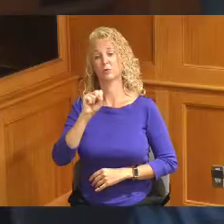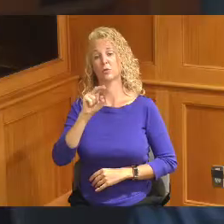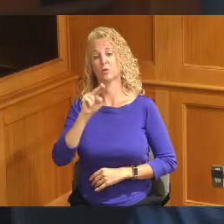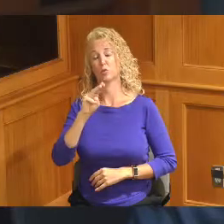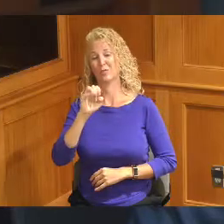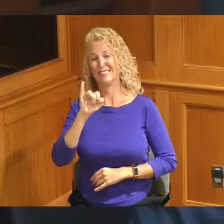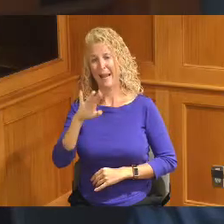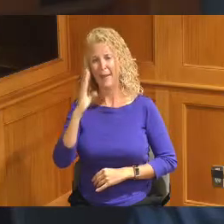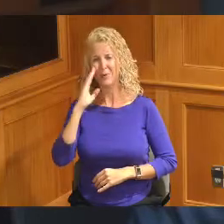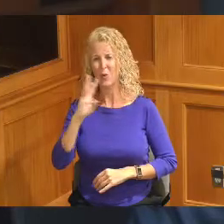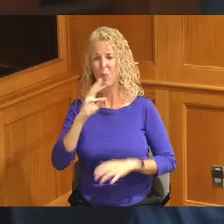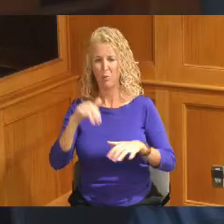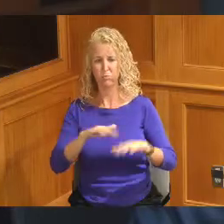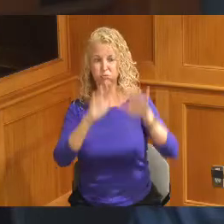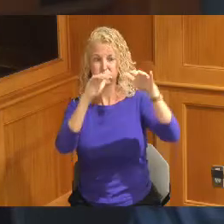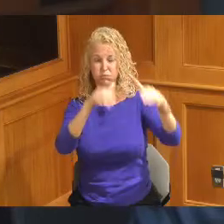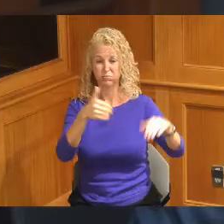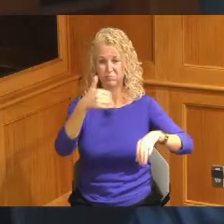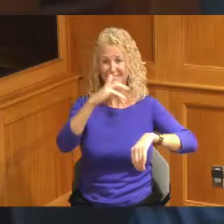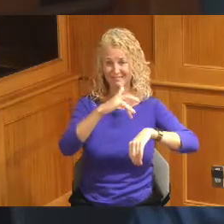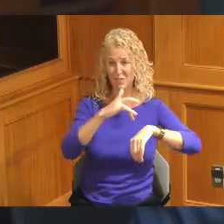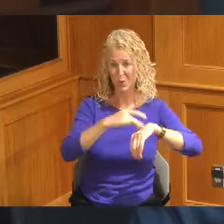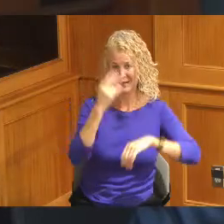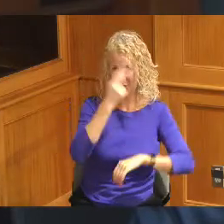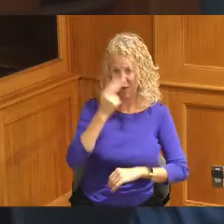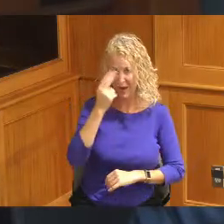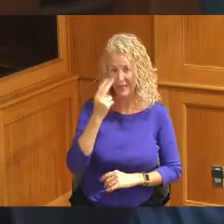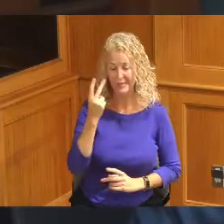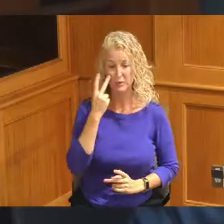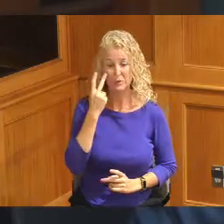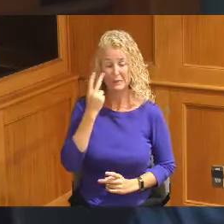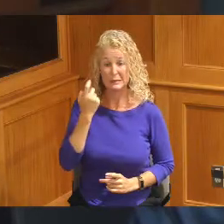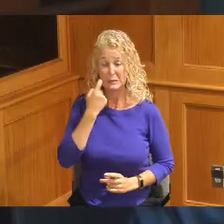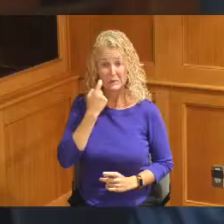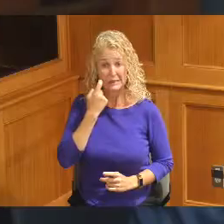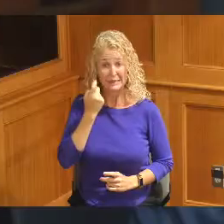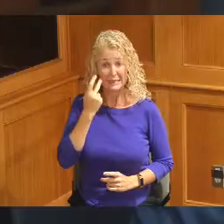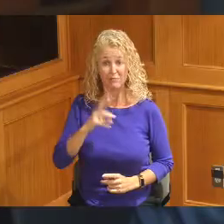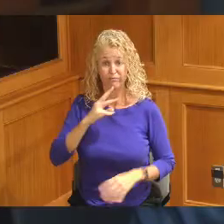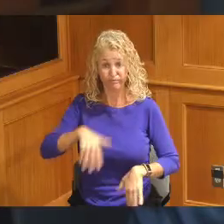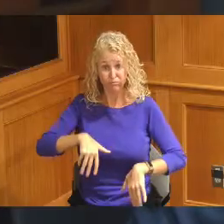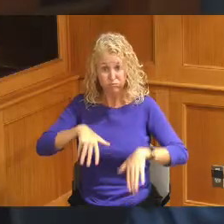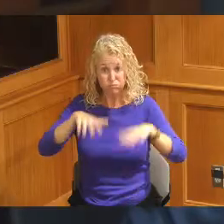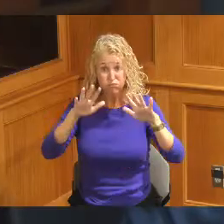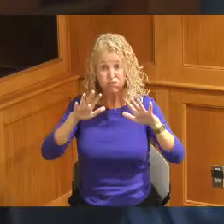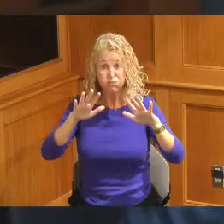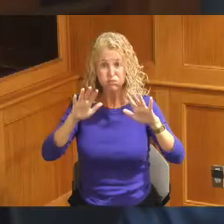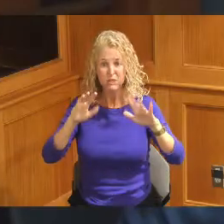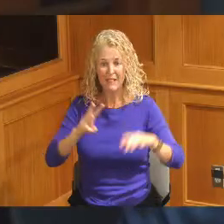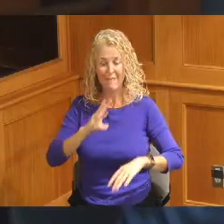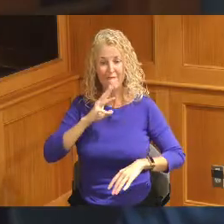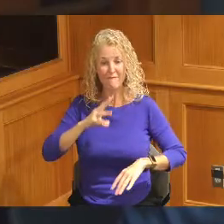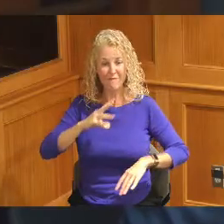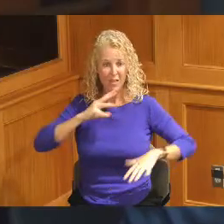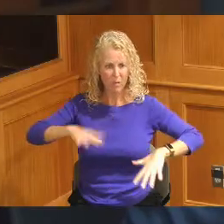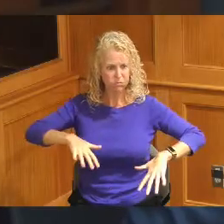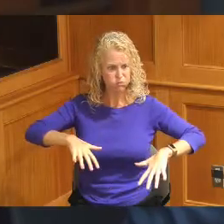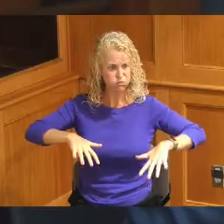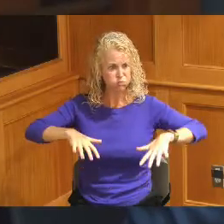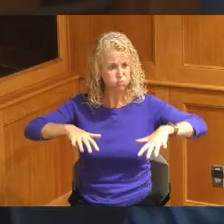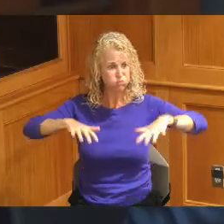that people would say, well, it's not going to come to my area. We had flooding. I remember they said, we're in the floodplain and we have